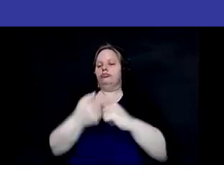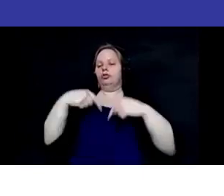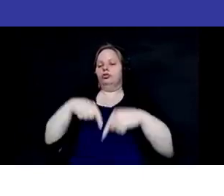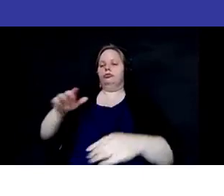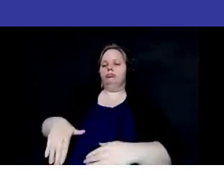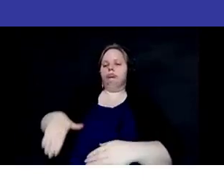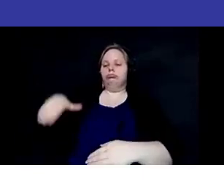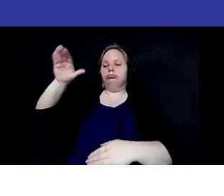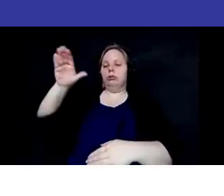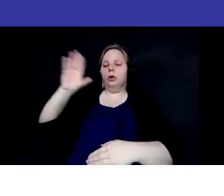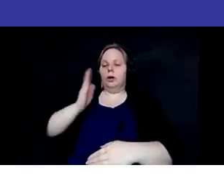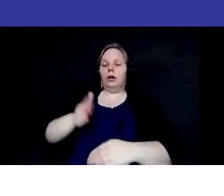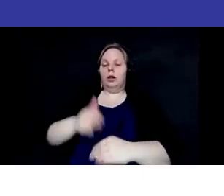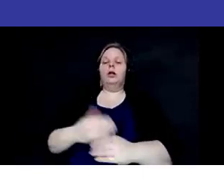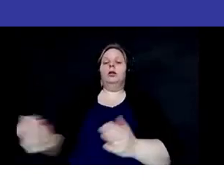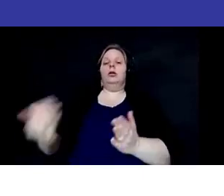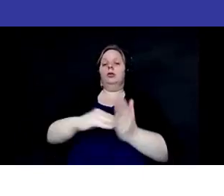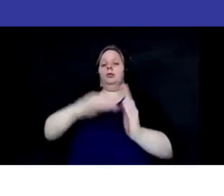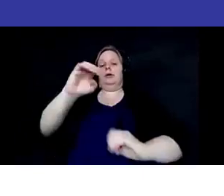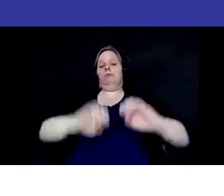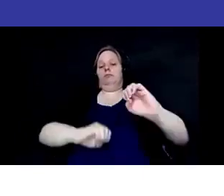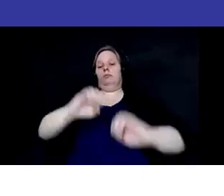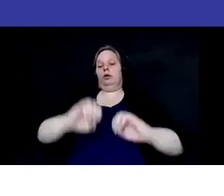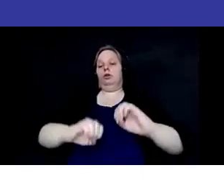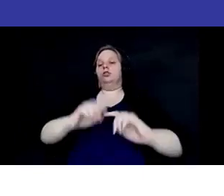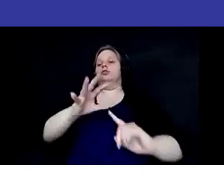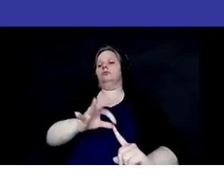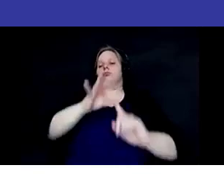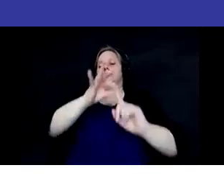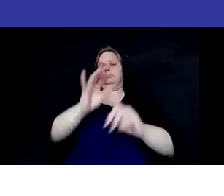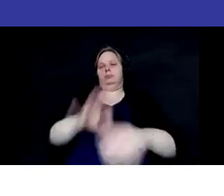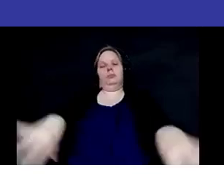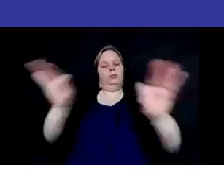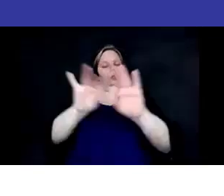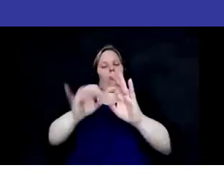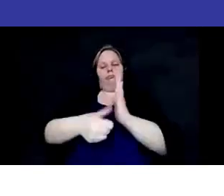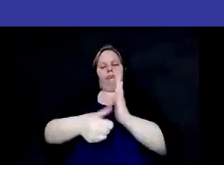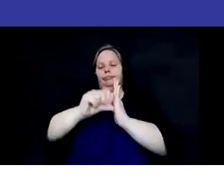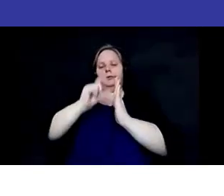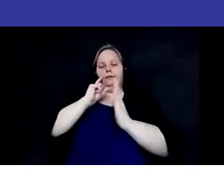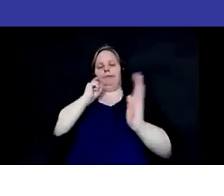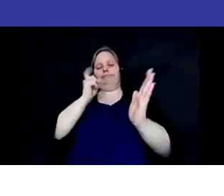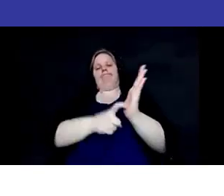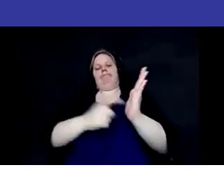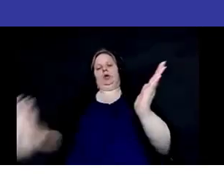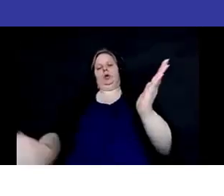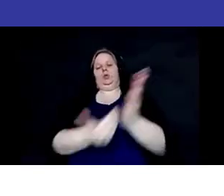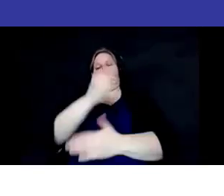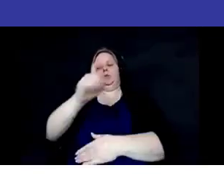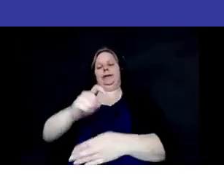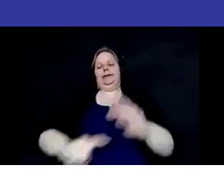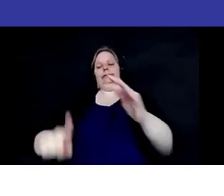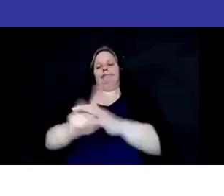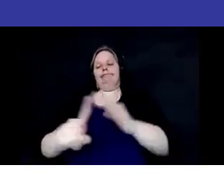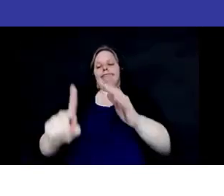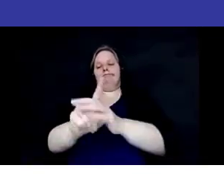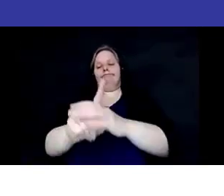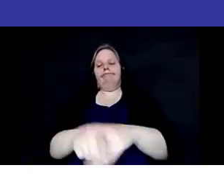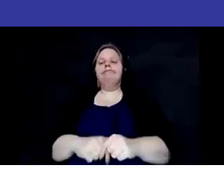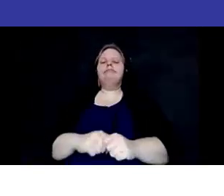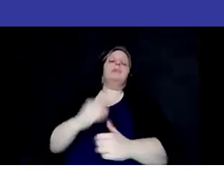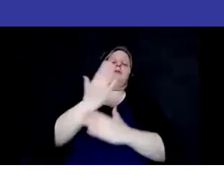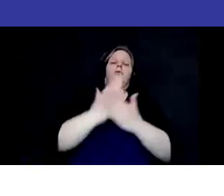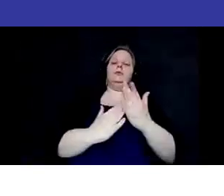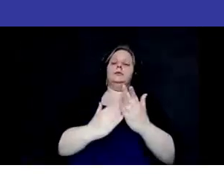The reevaluation is especially important for identifying new educational needs. For some of